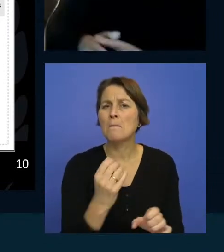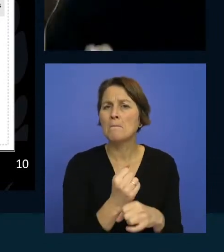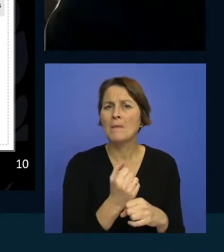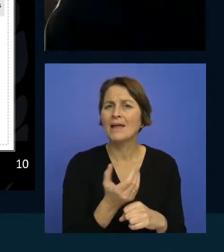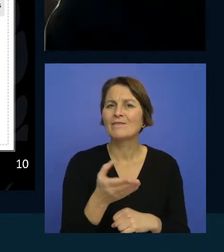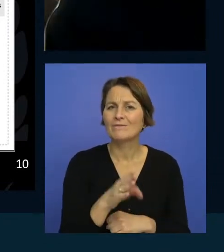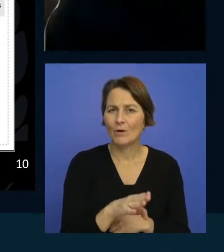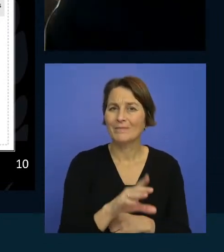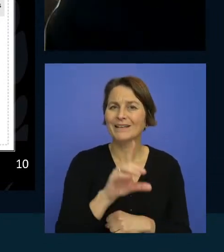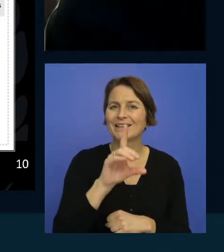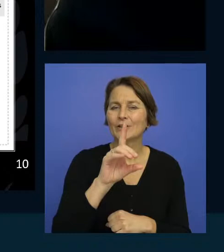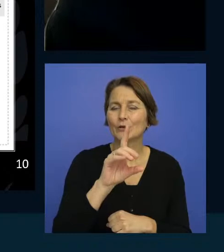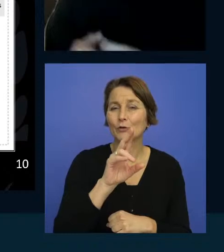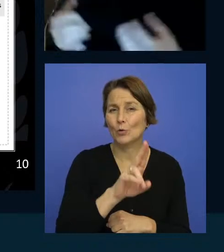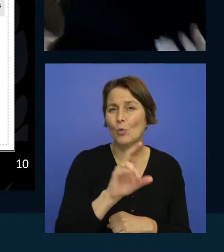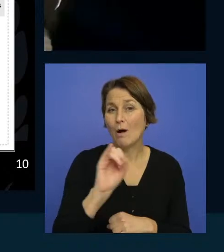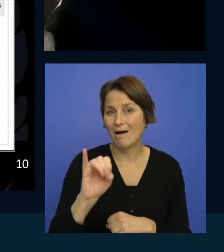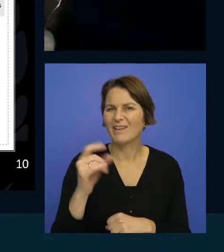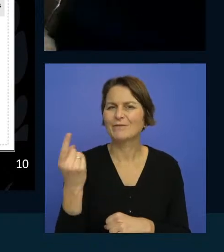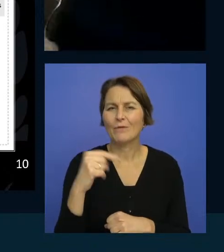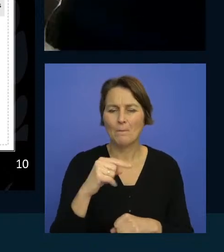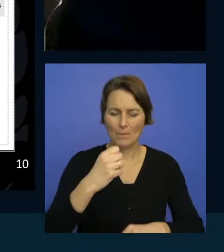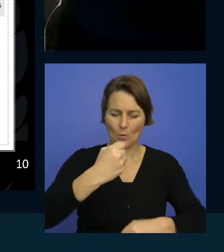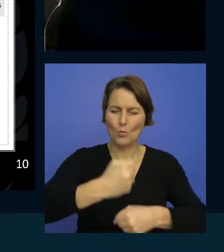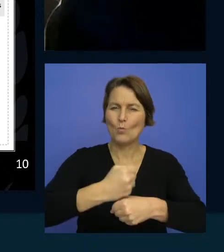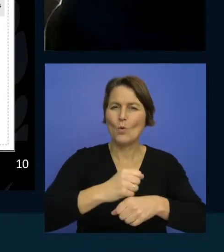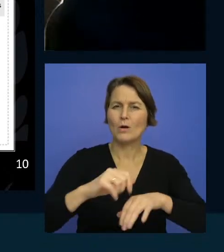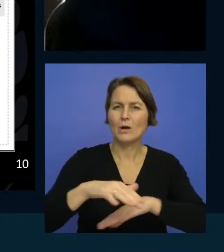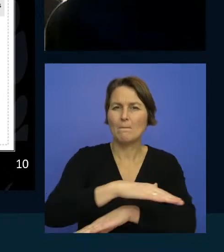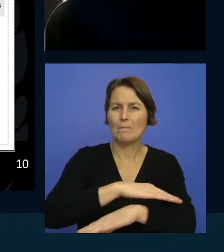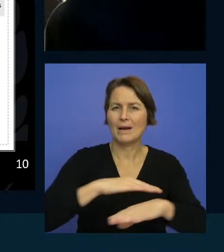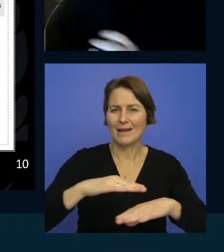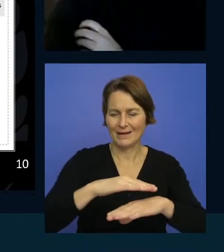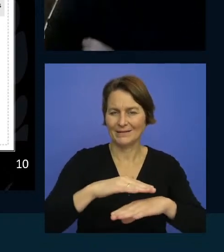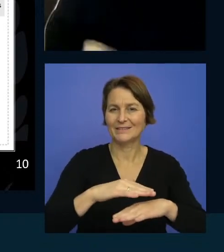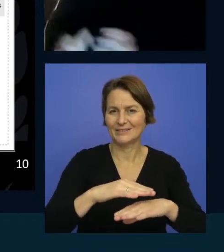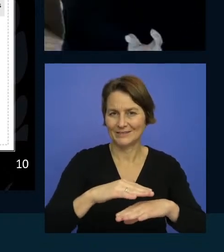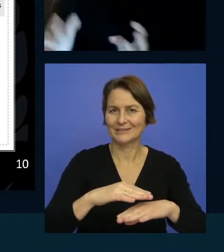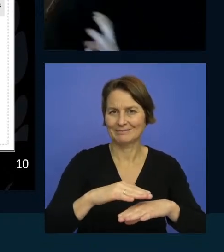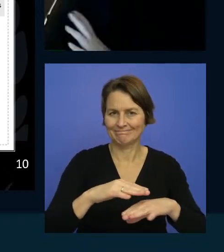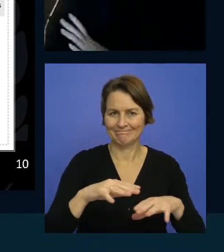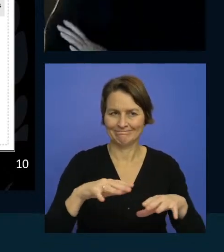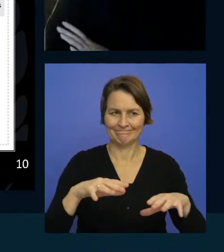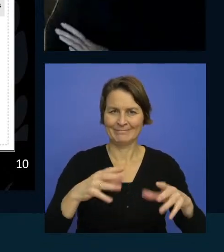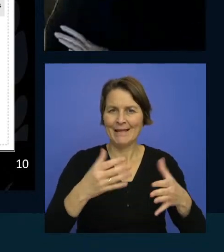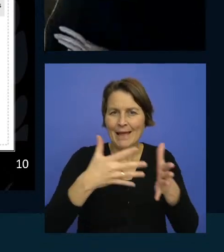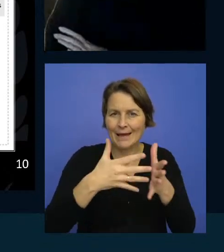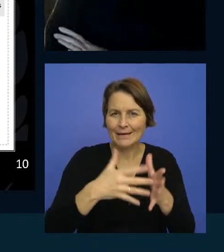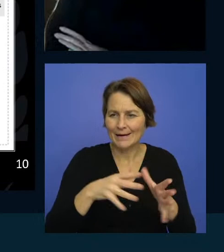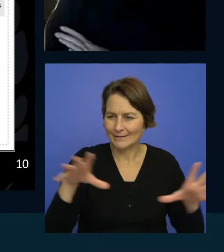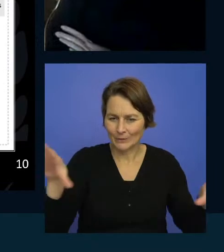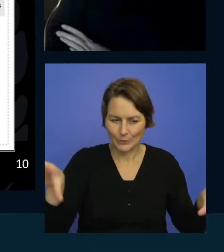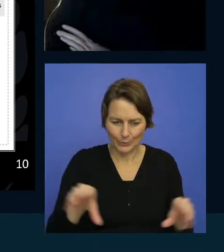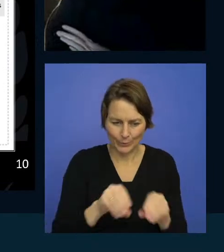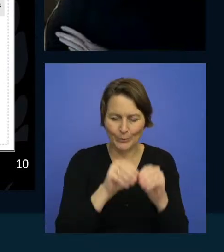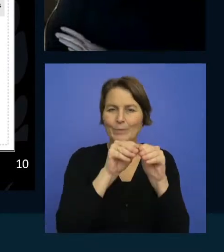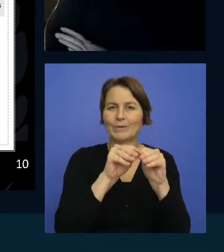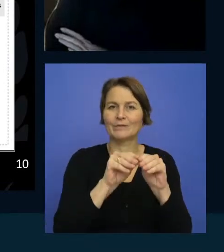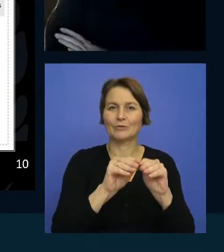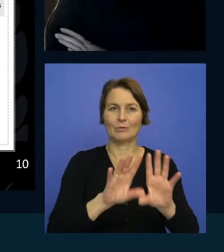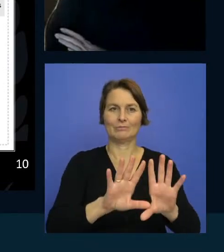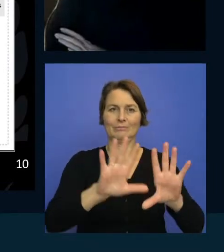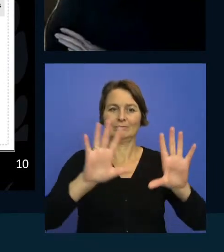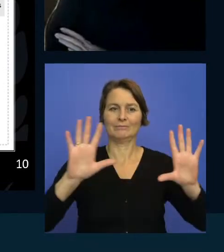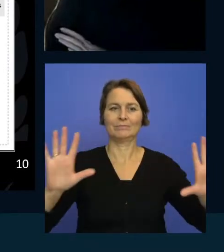UI of Workplace Analytics. And of course, you have Power BI there as well. It's everywhere, right? So